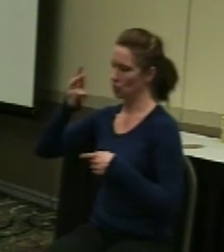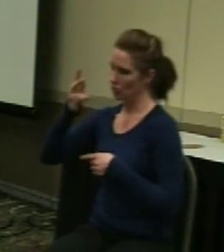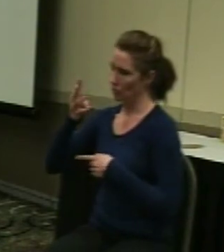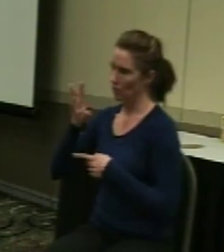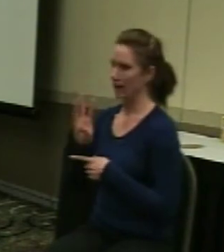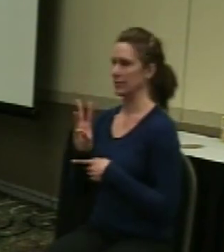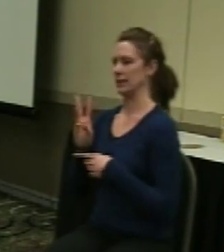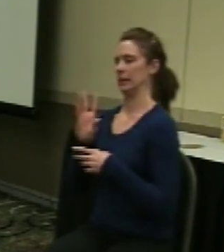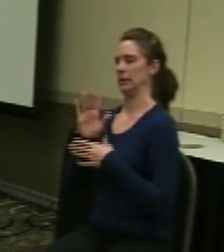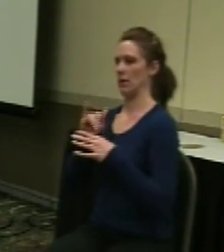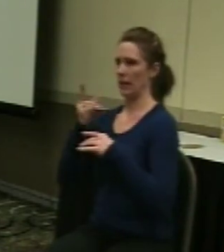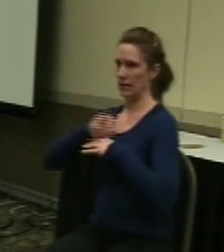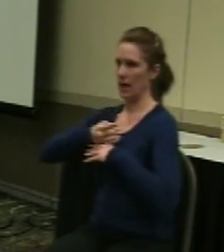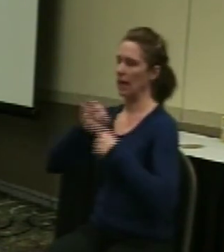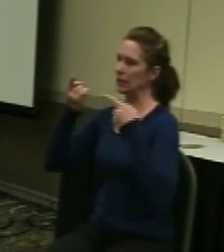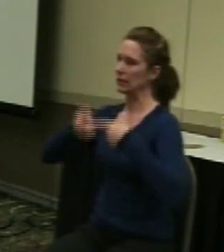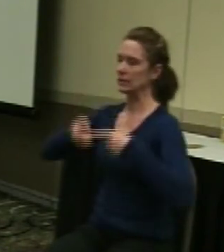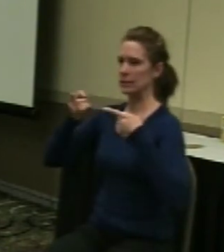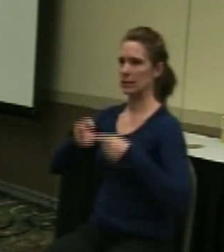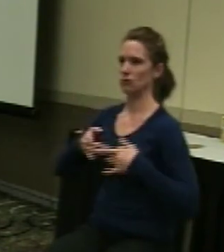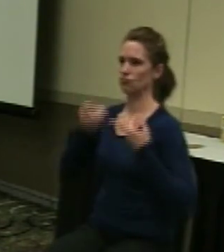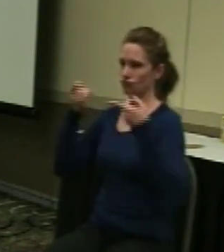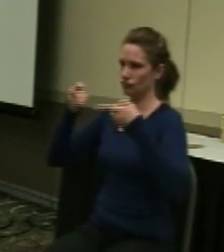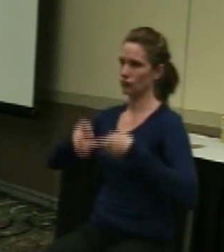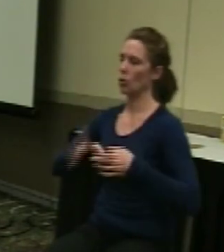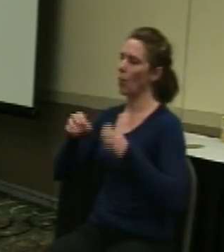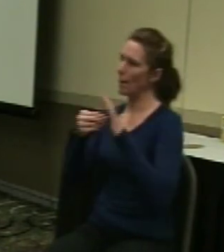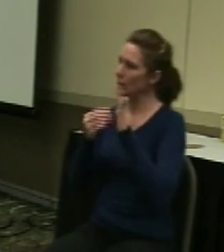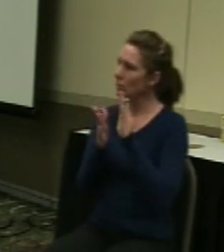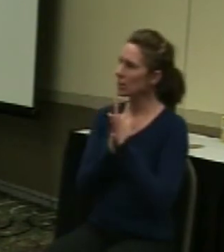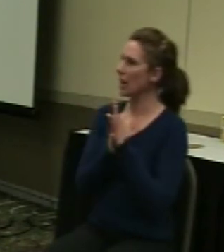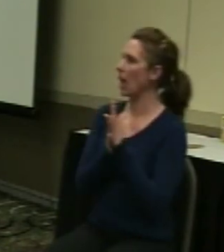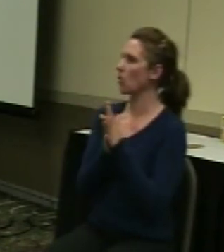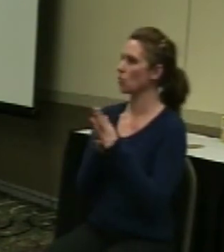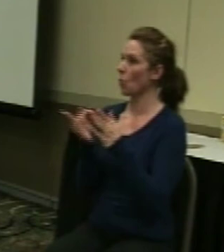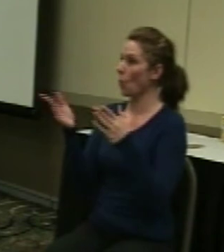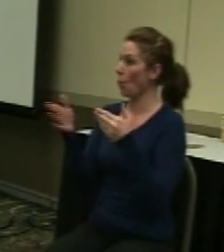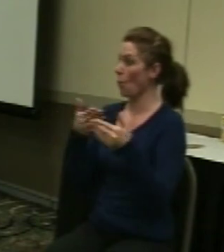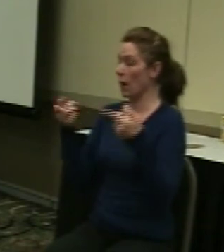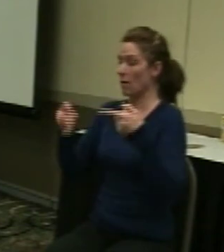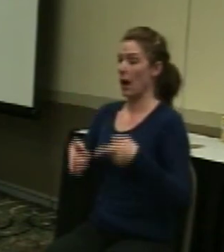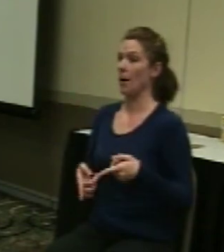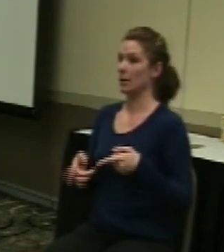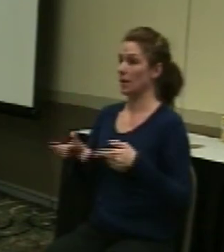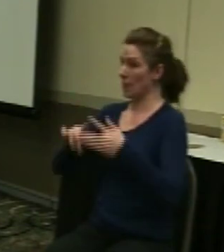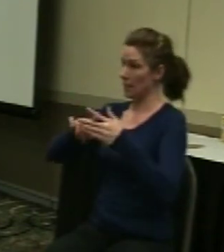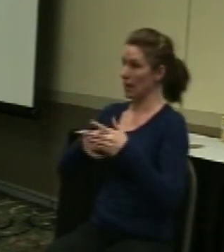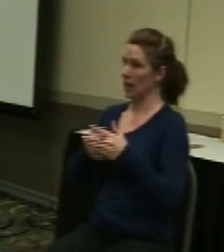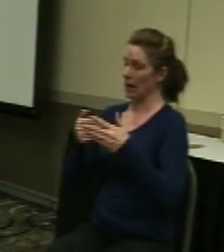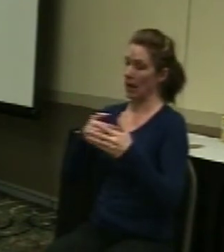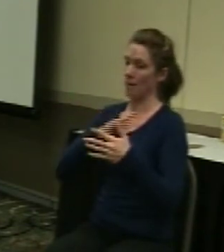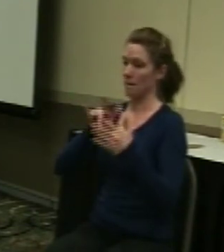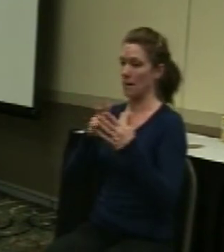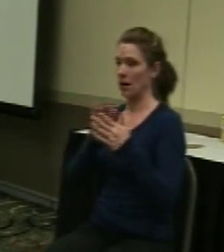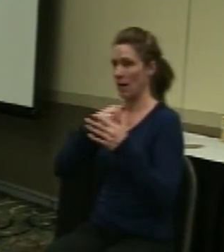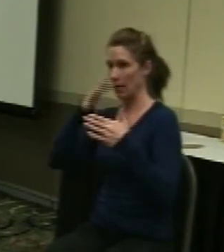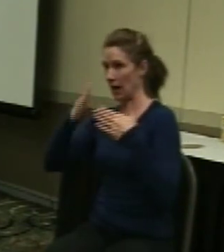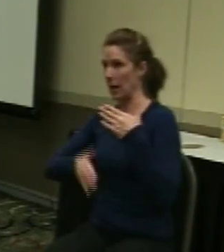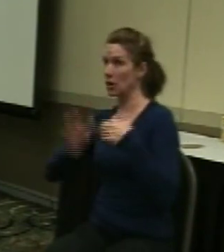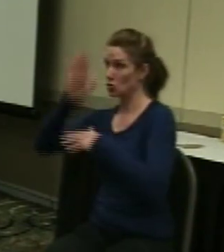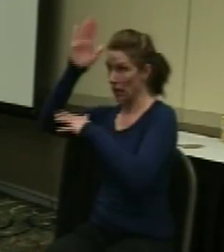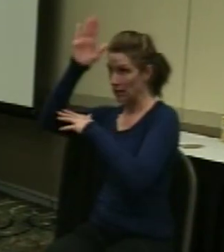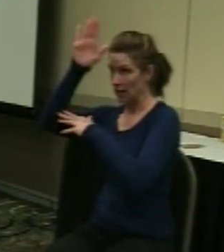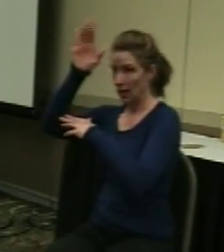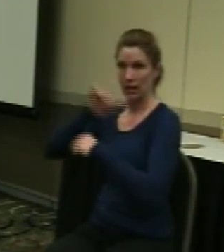kind of thing. It's incidents. It's discrete events that happen. At the beginning, they have a beginning, middle, and end. He raised his hand. He